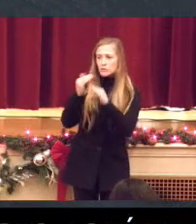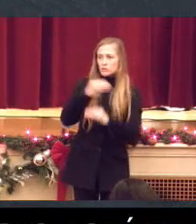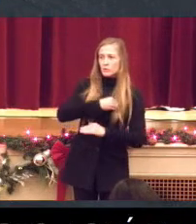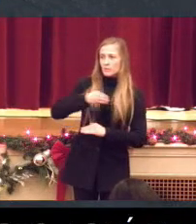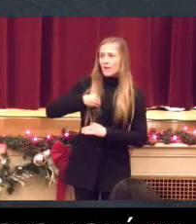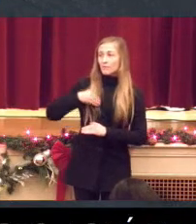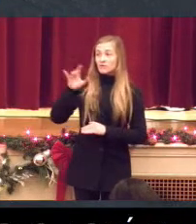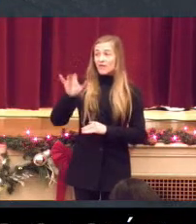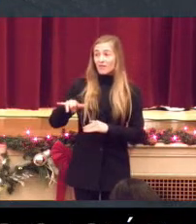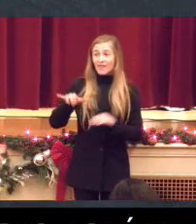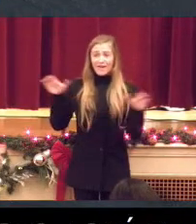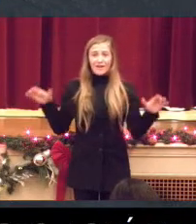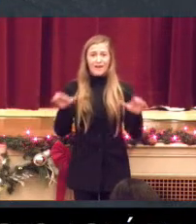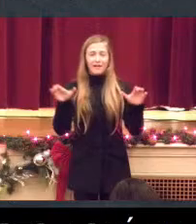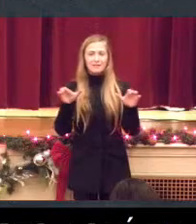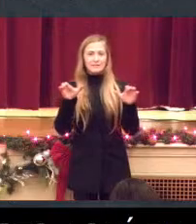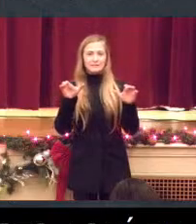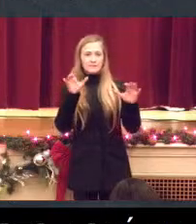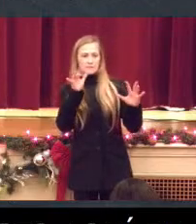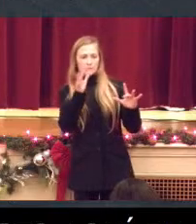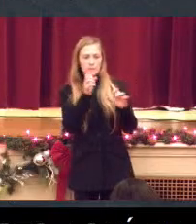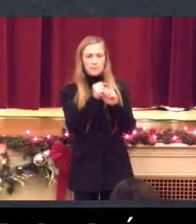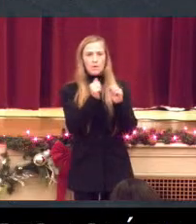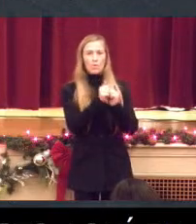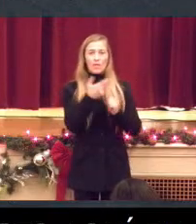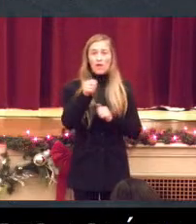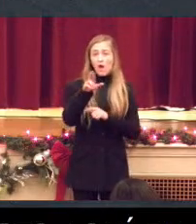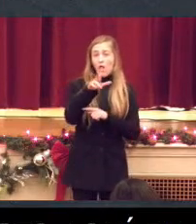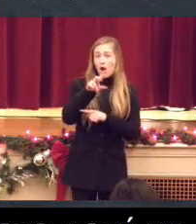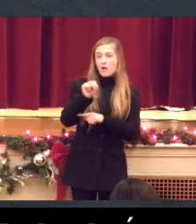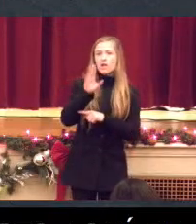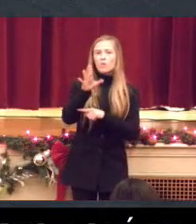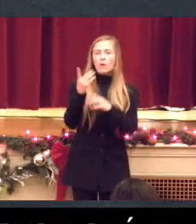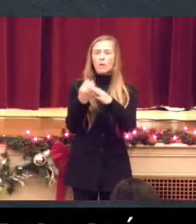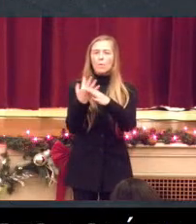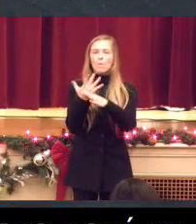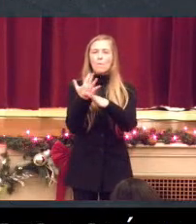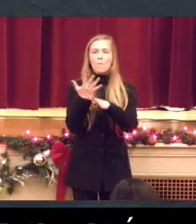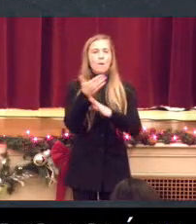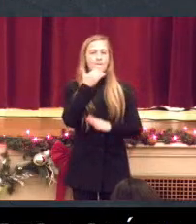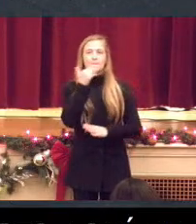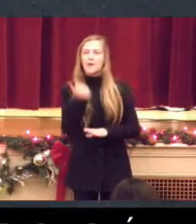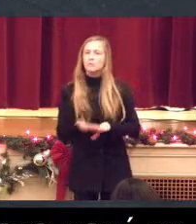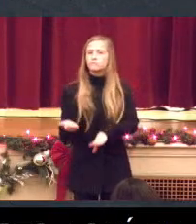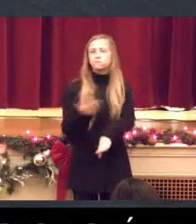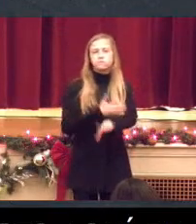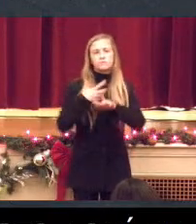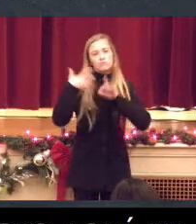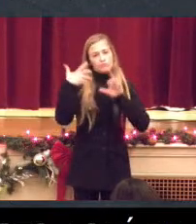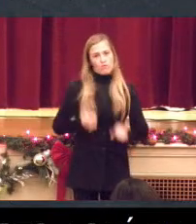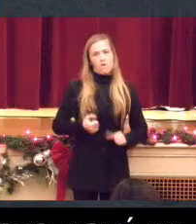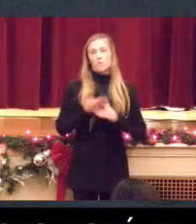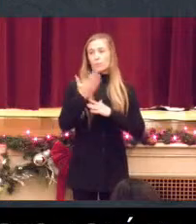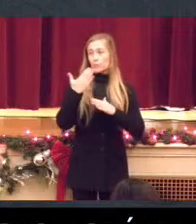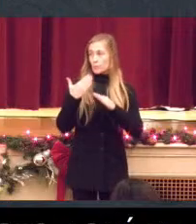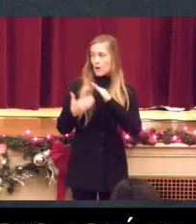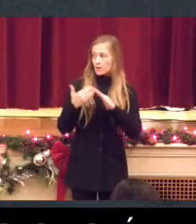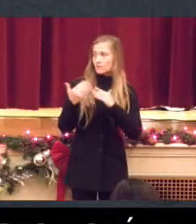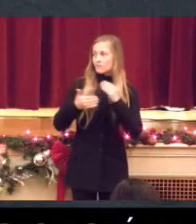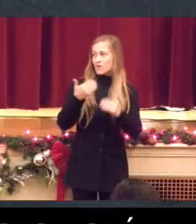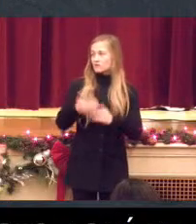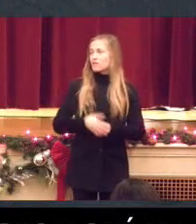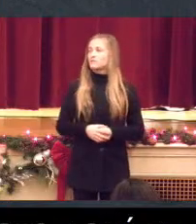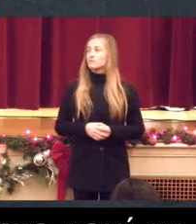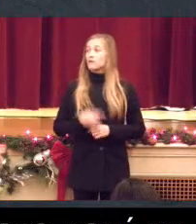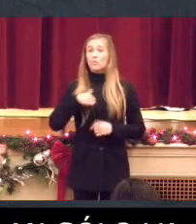that active interest in Harlan is only going to grow stronger through this process. We are approaching this